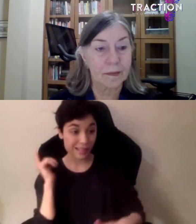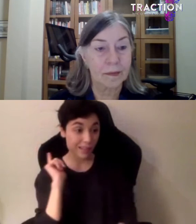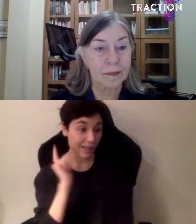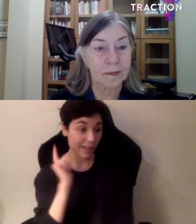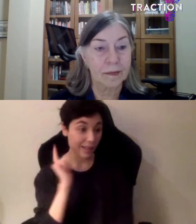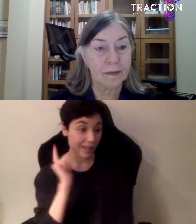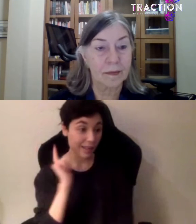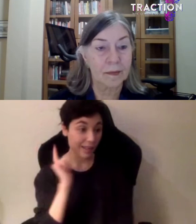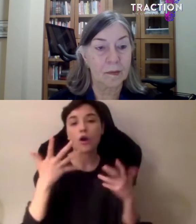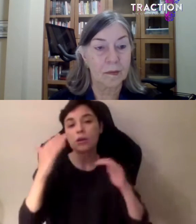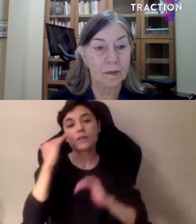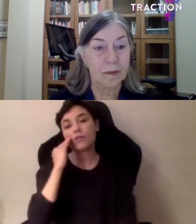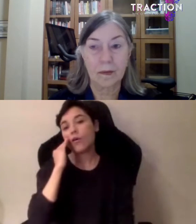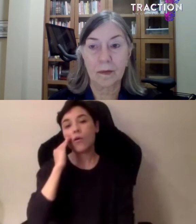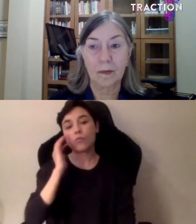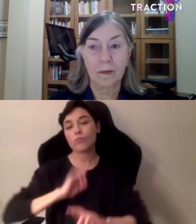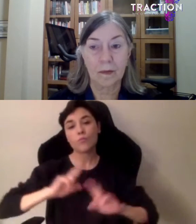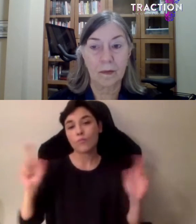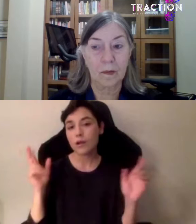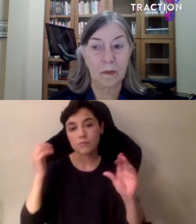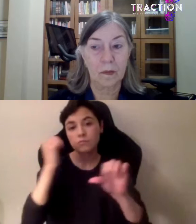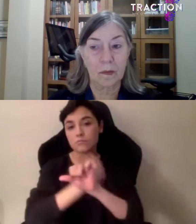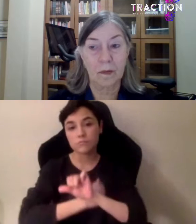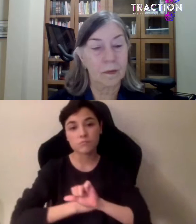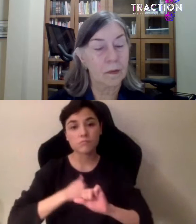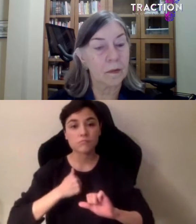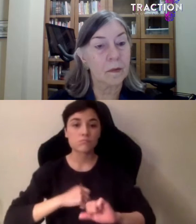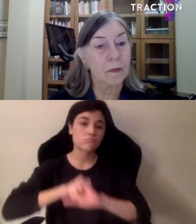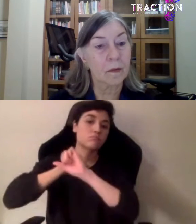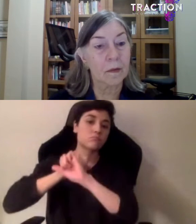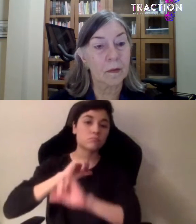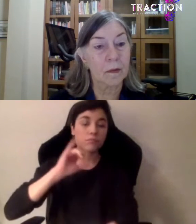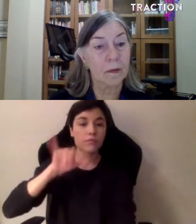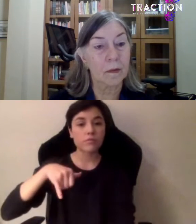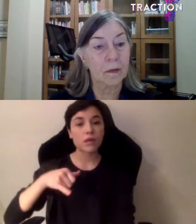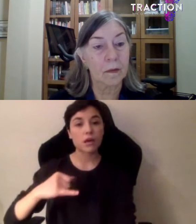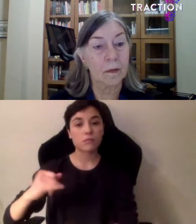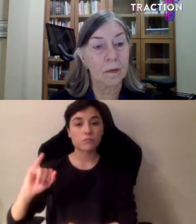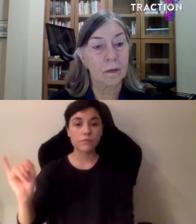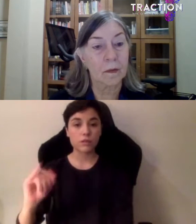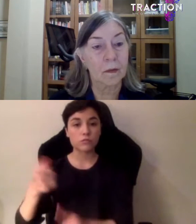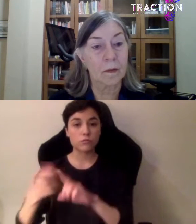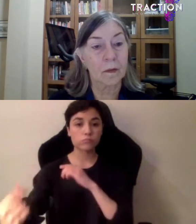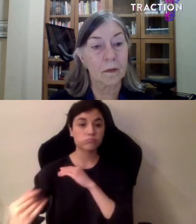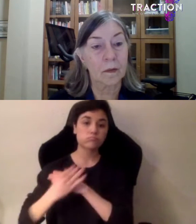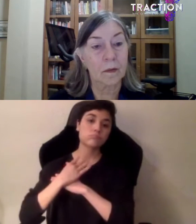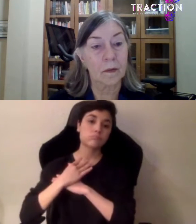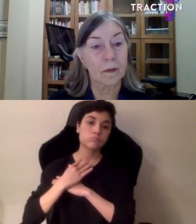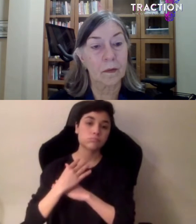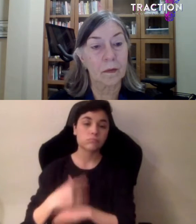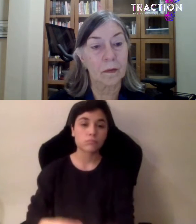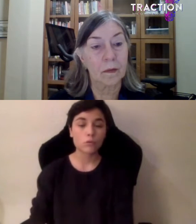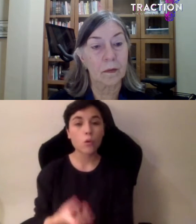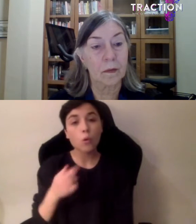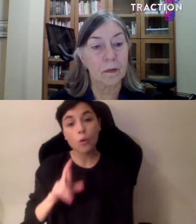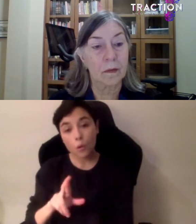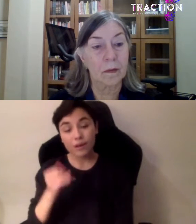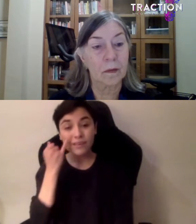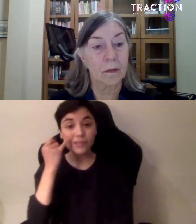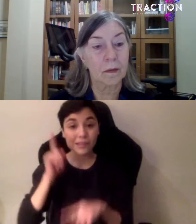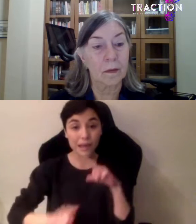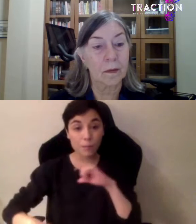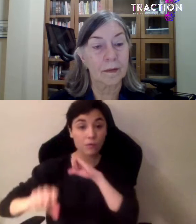with it again, our bodies are ready to fight off and prevent that infection, or at least prevent that infection from becoming serious. And so,